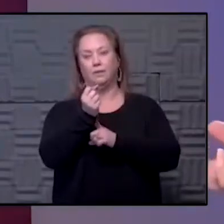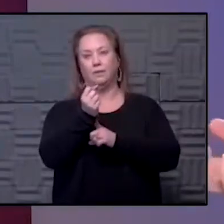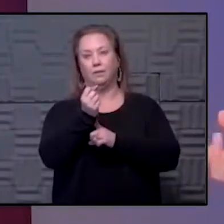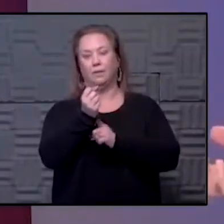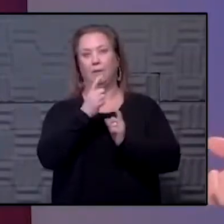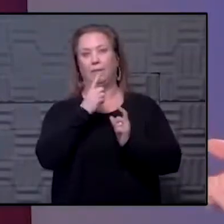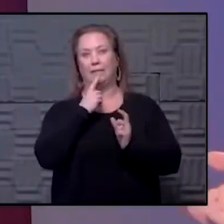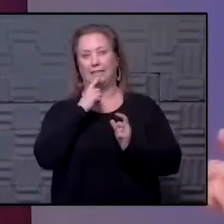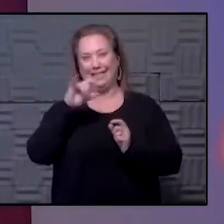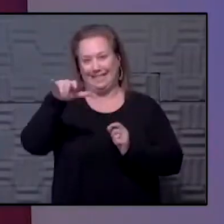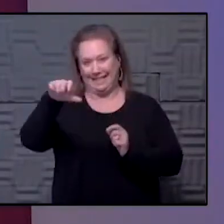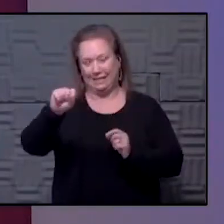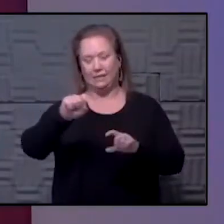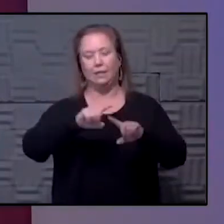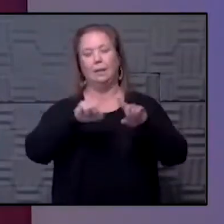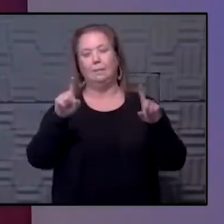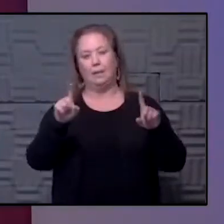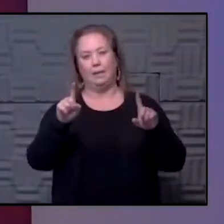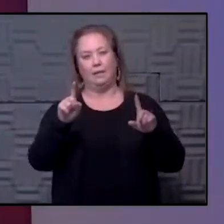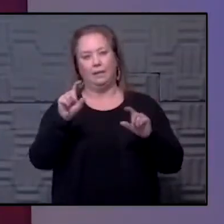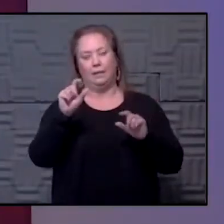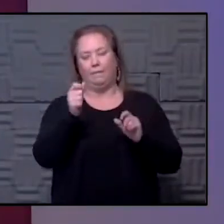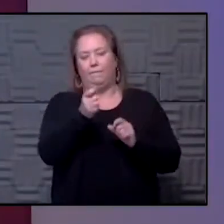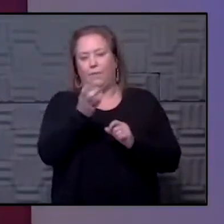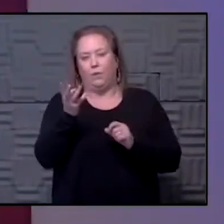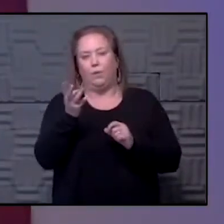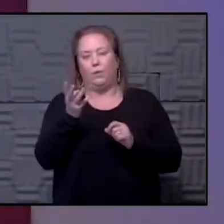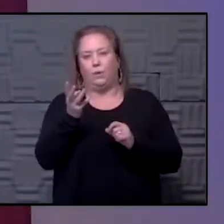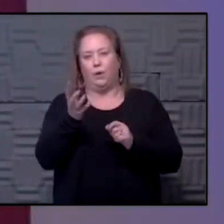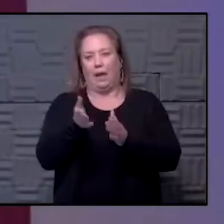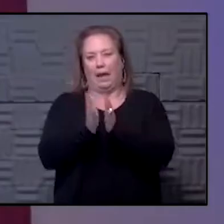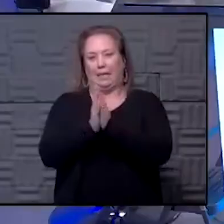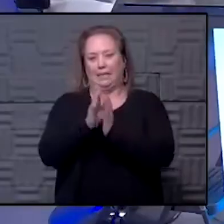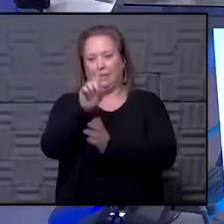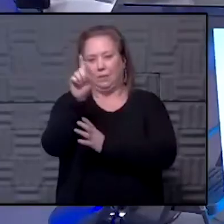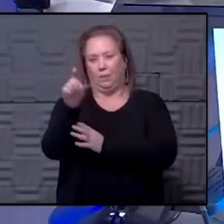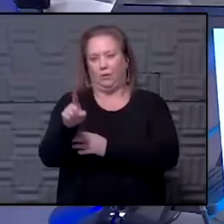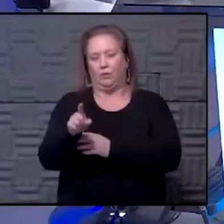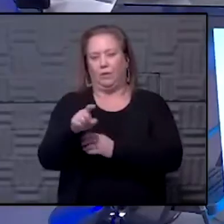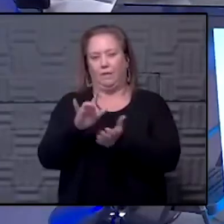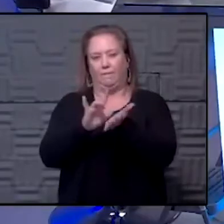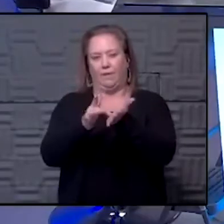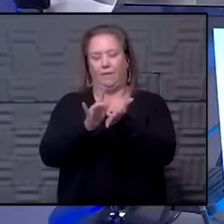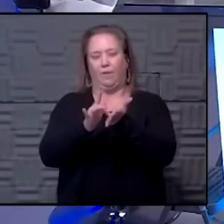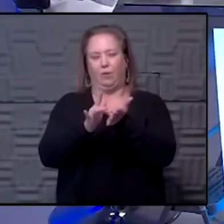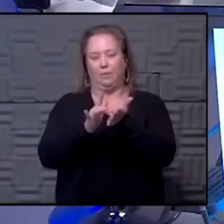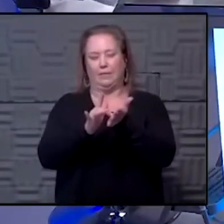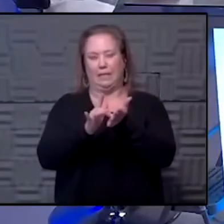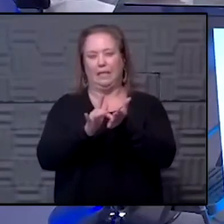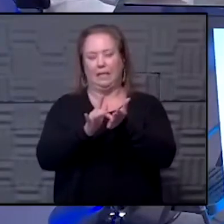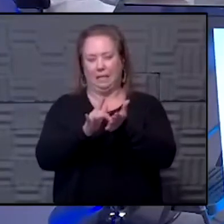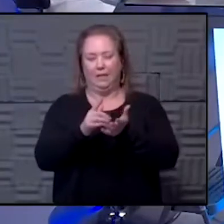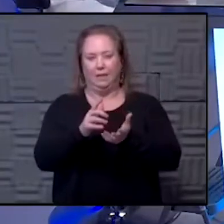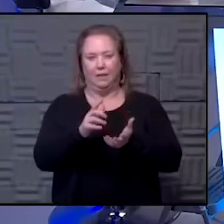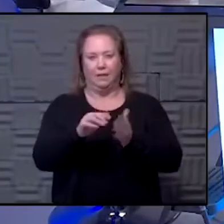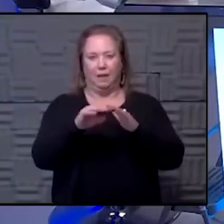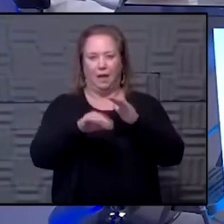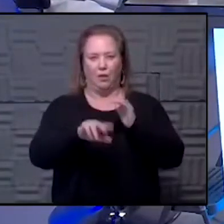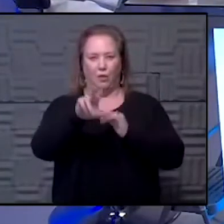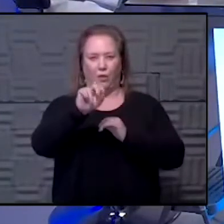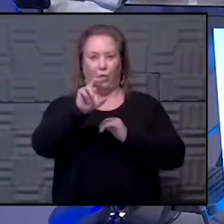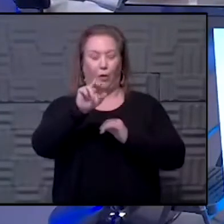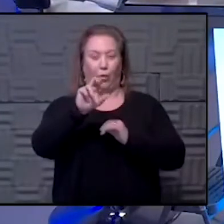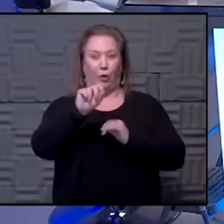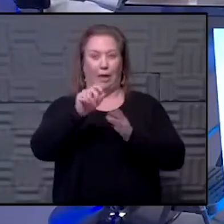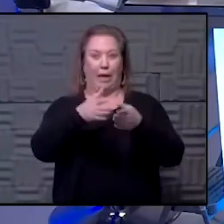I want to say yes, but it has been very, very few. I just asked this question the other day of our pharmacy colleagues, and it has been under 30